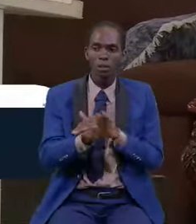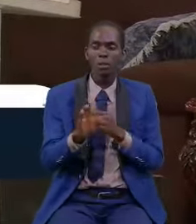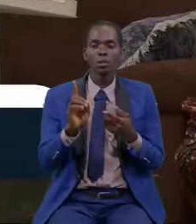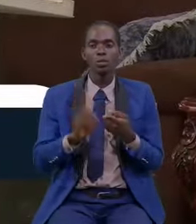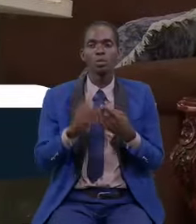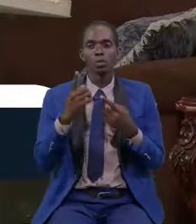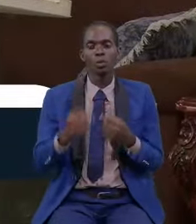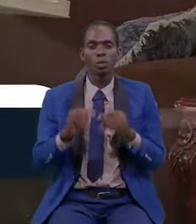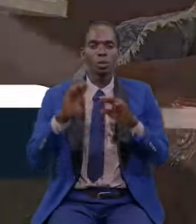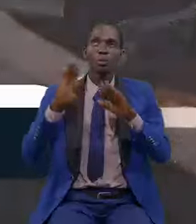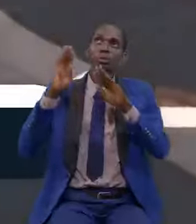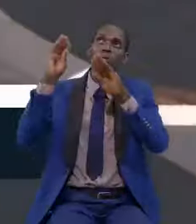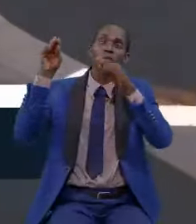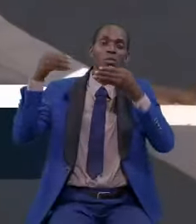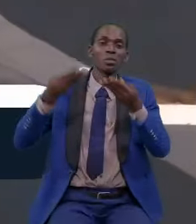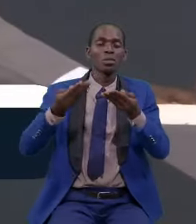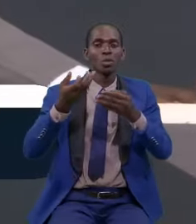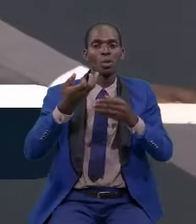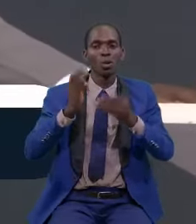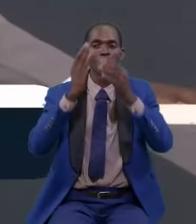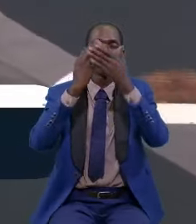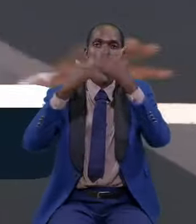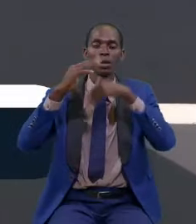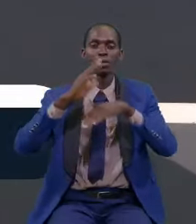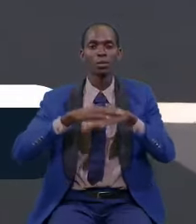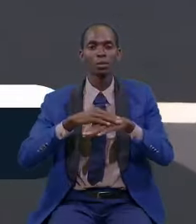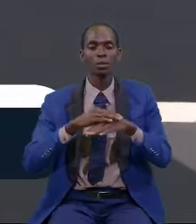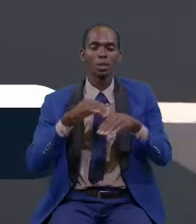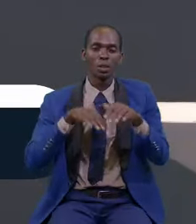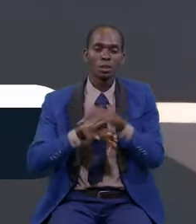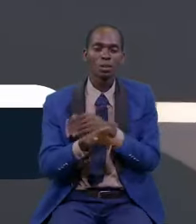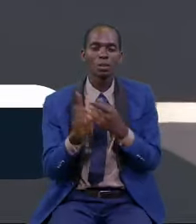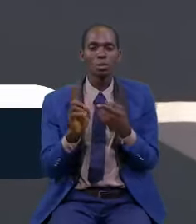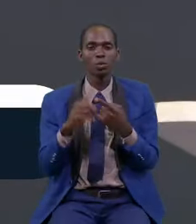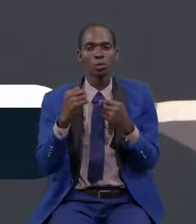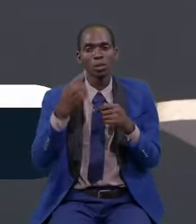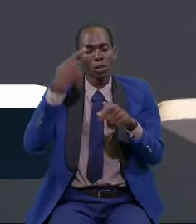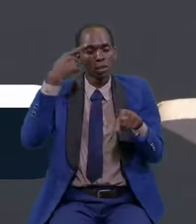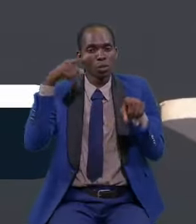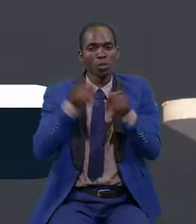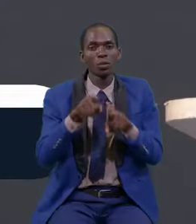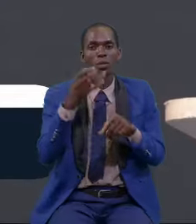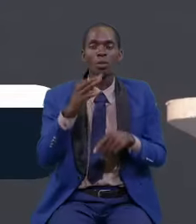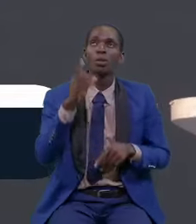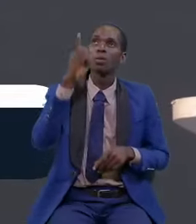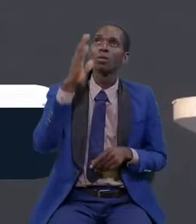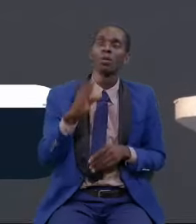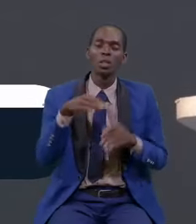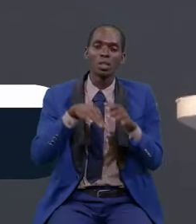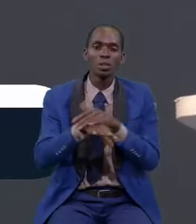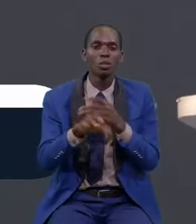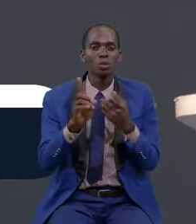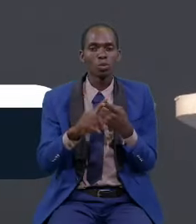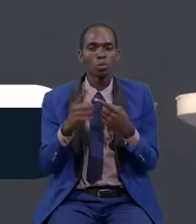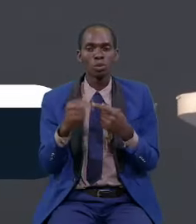heaven, into the covenant of God, and into relationship with the Lord.